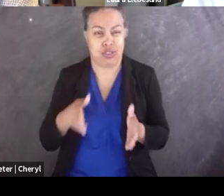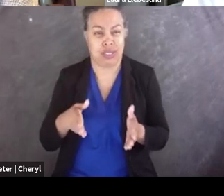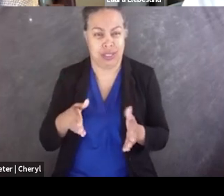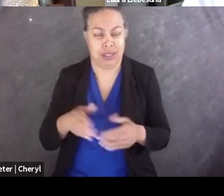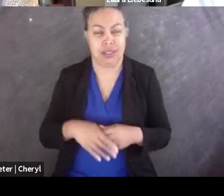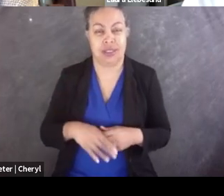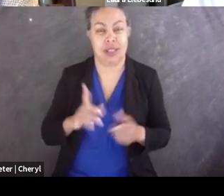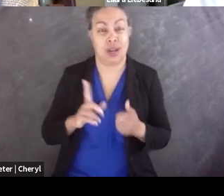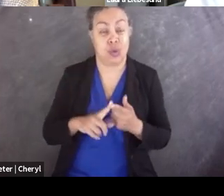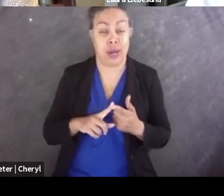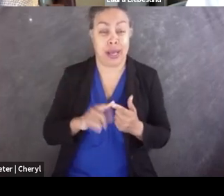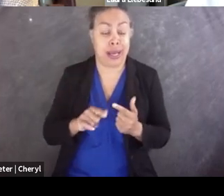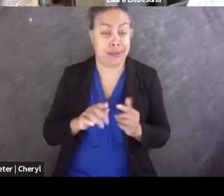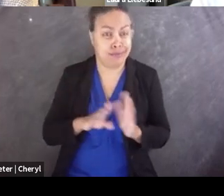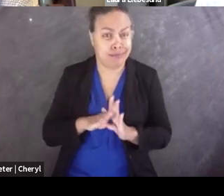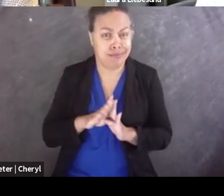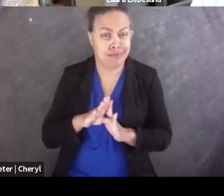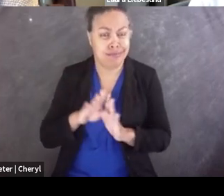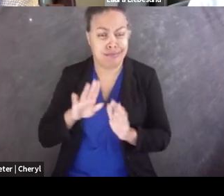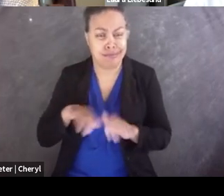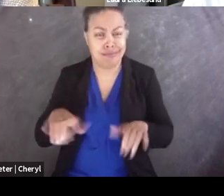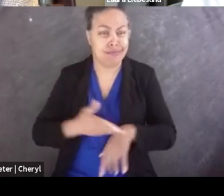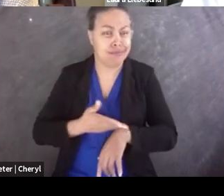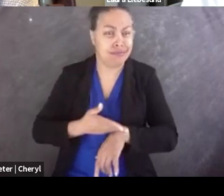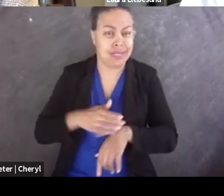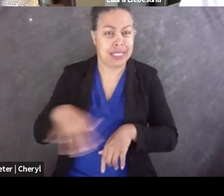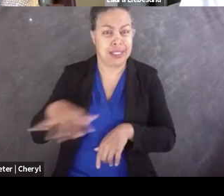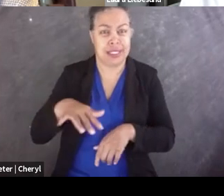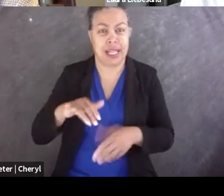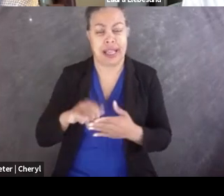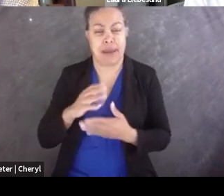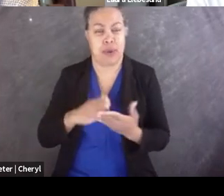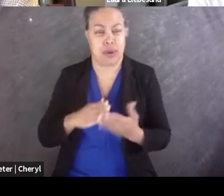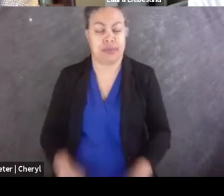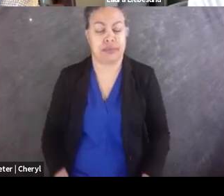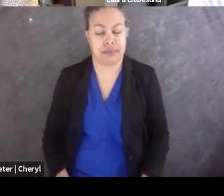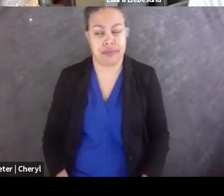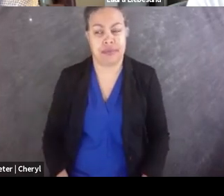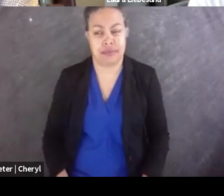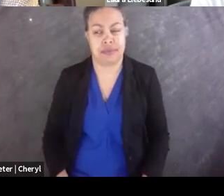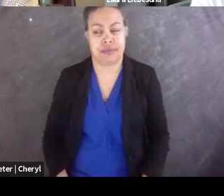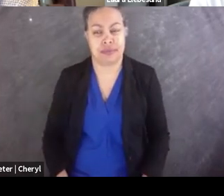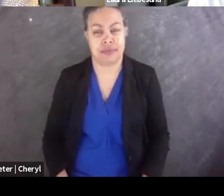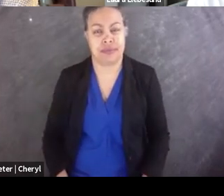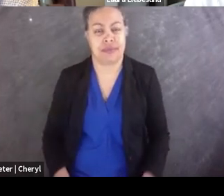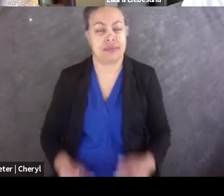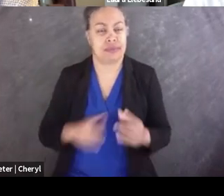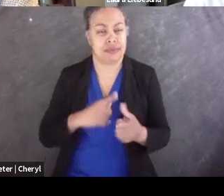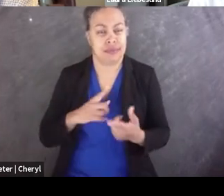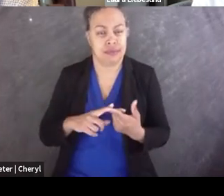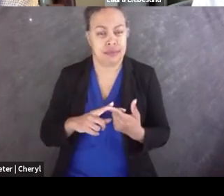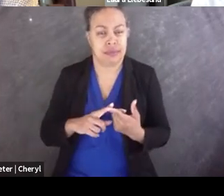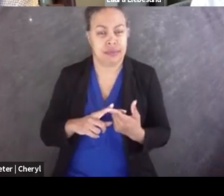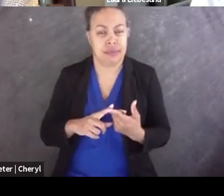Place development revitalized the east side of that particular block. And then we